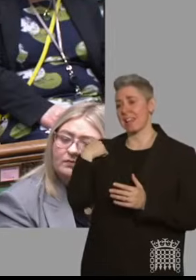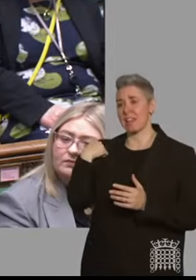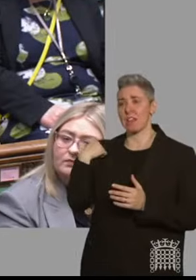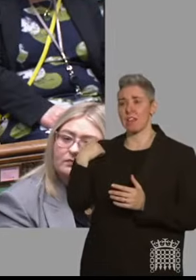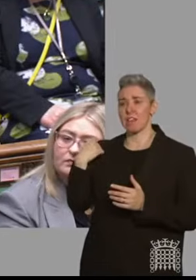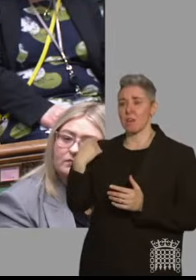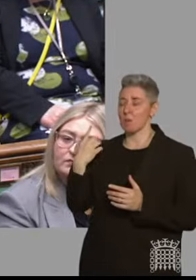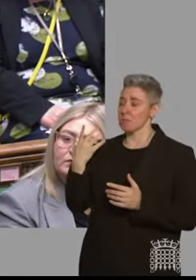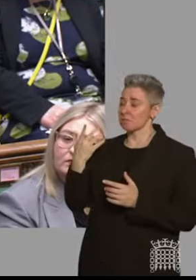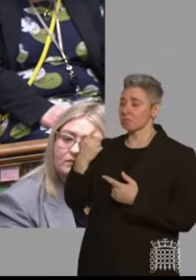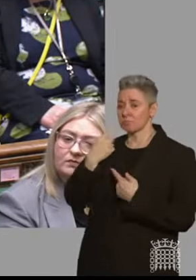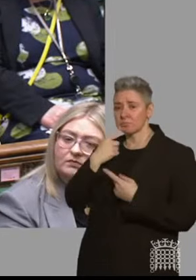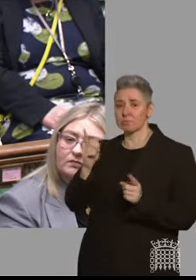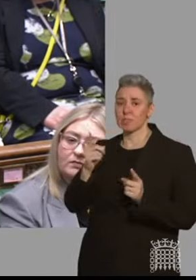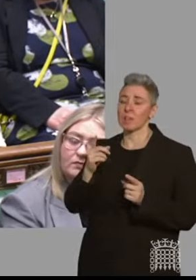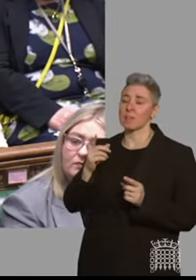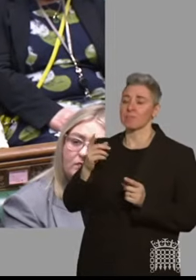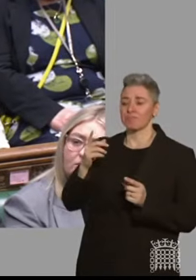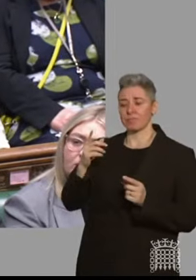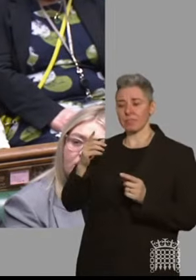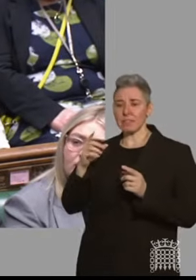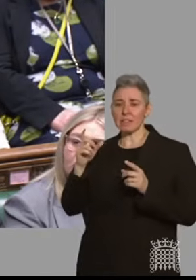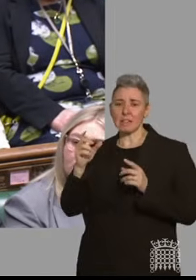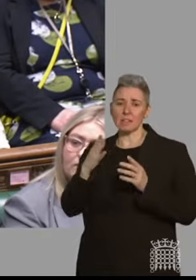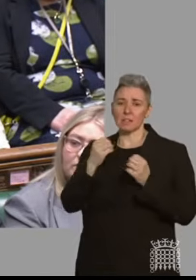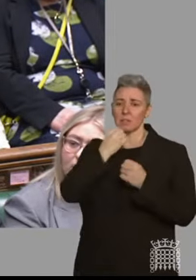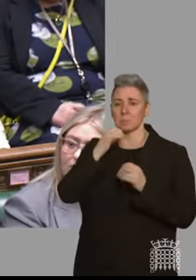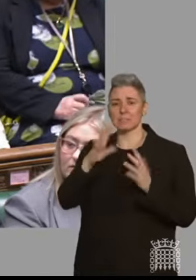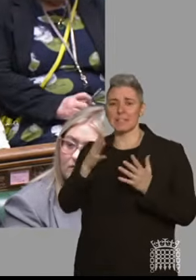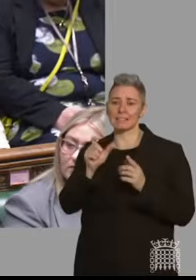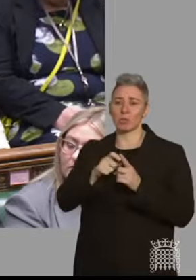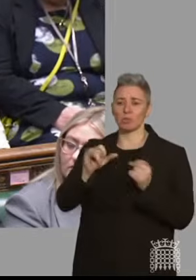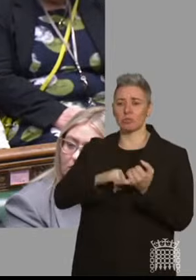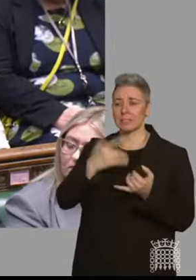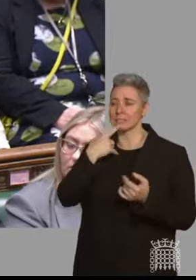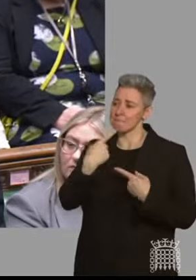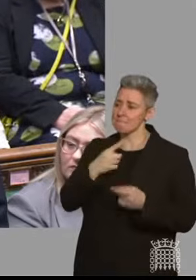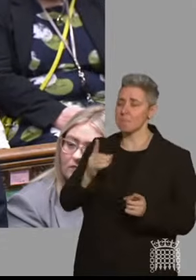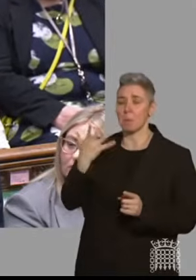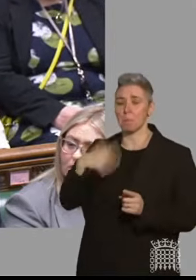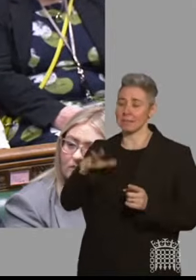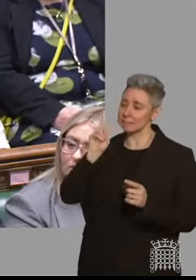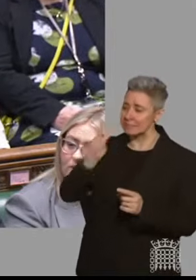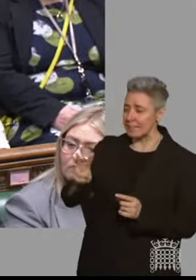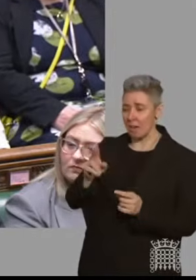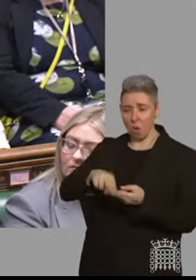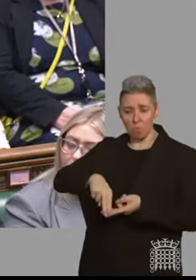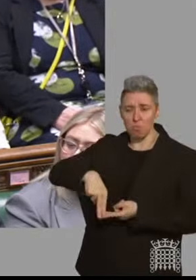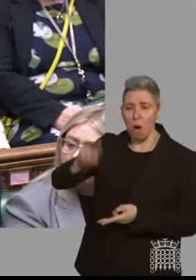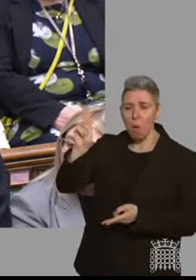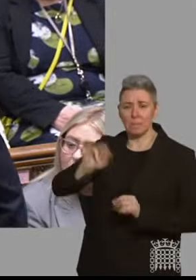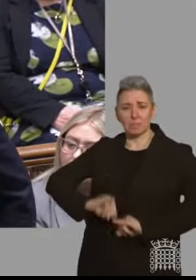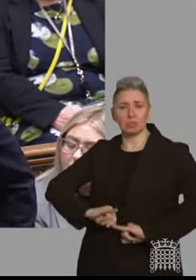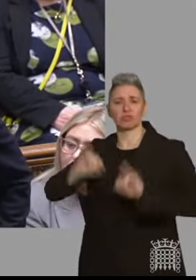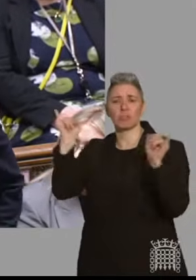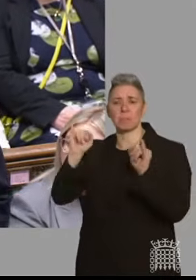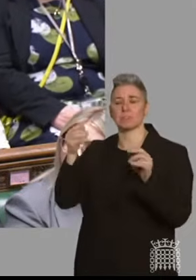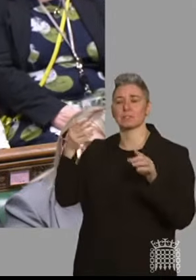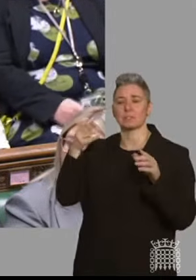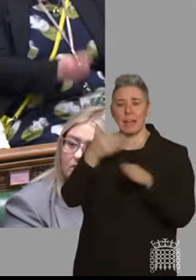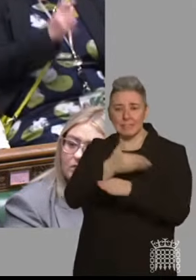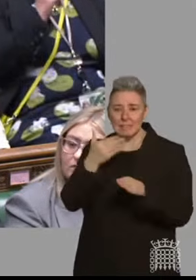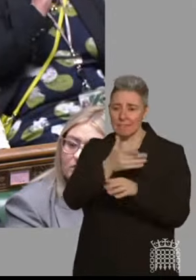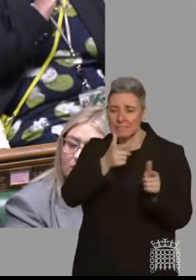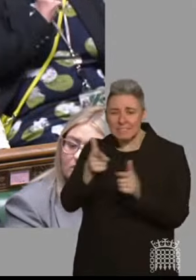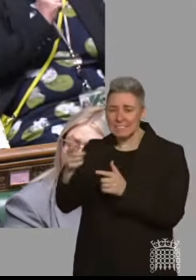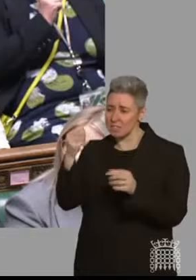in extremist activity which is seeking to divide our society and hijack our democratic institutions.